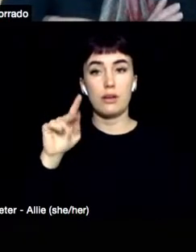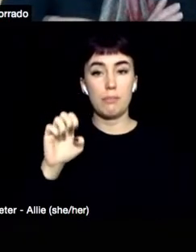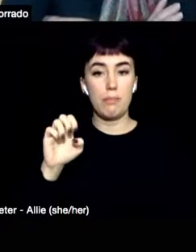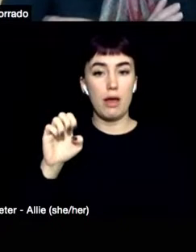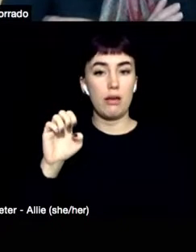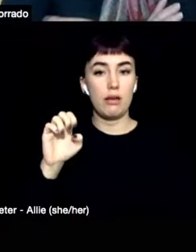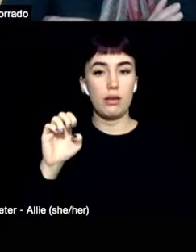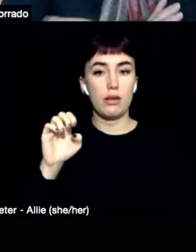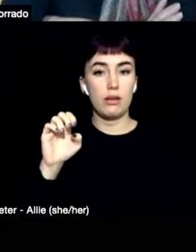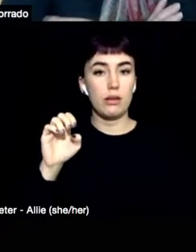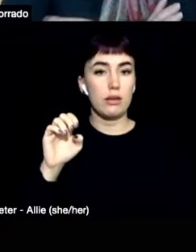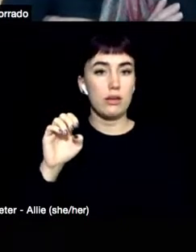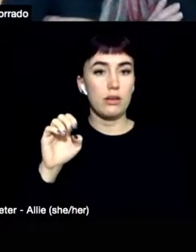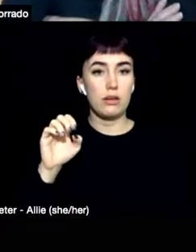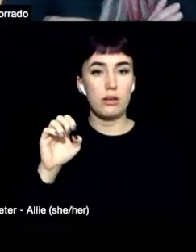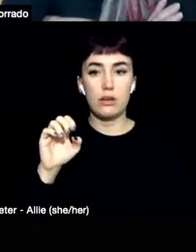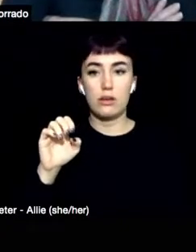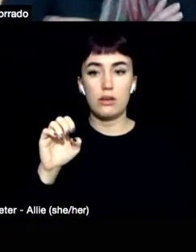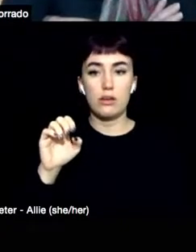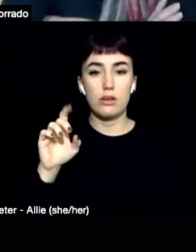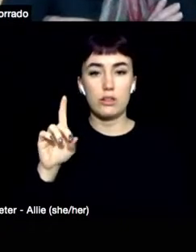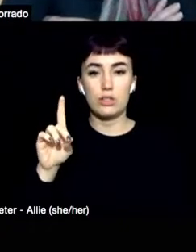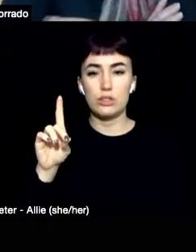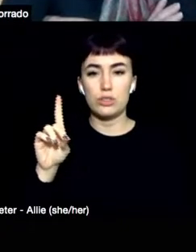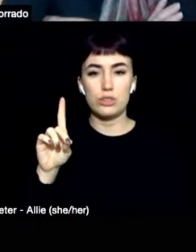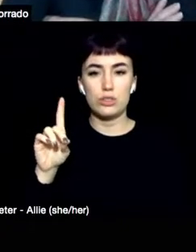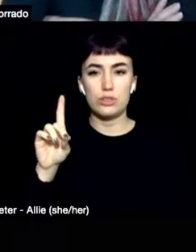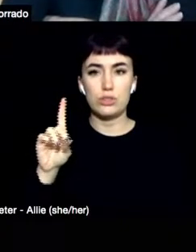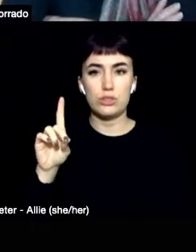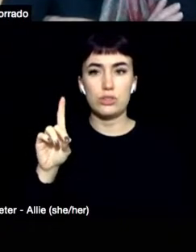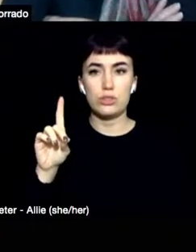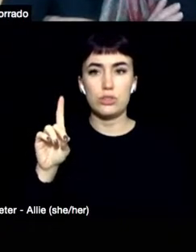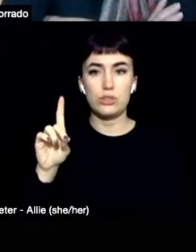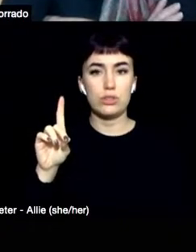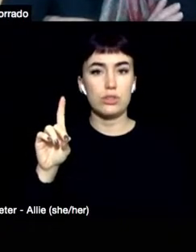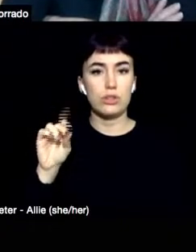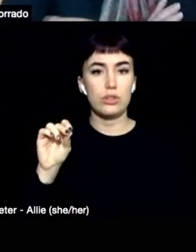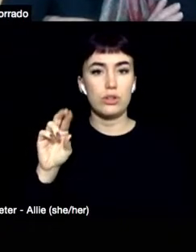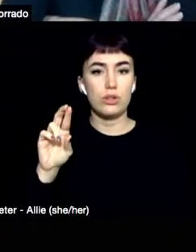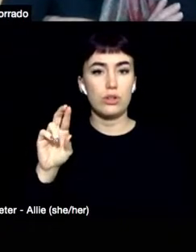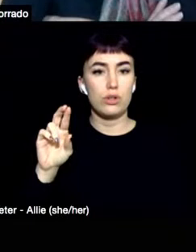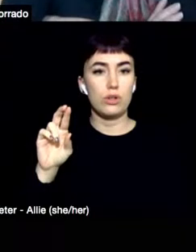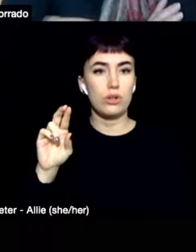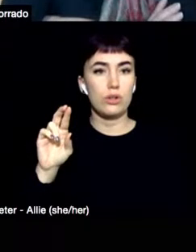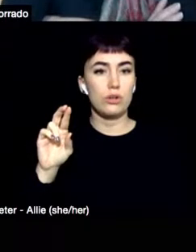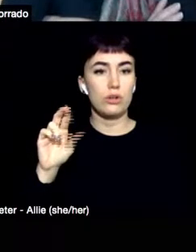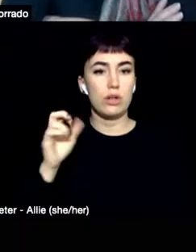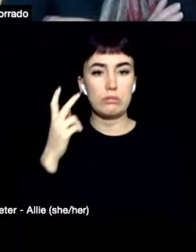Go ahead, Mr. Dorfner.